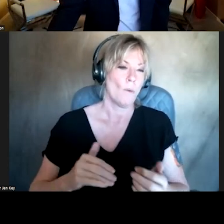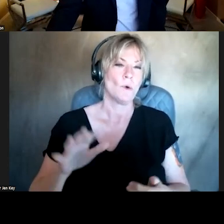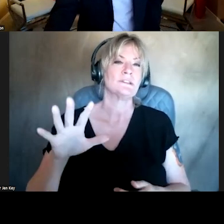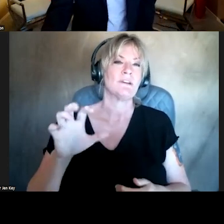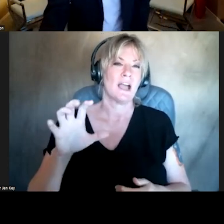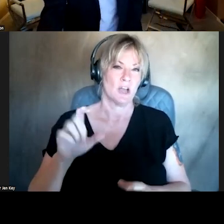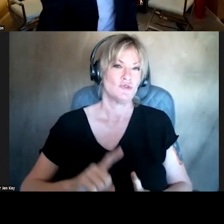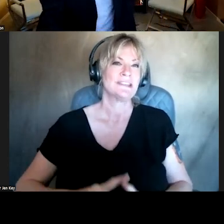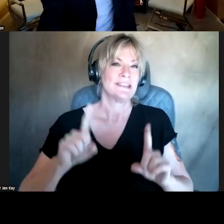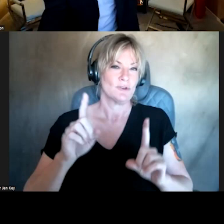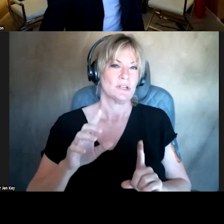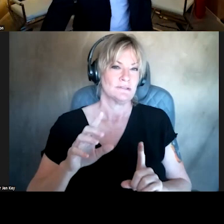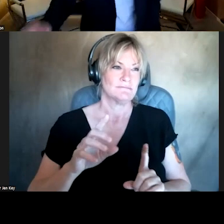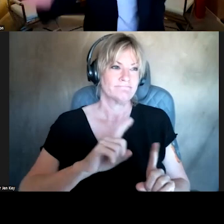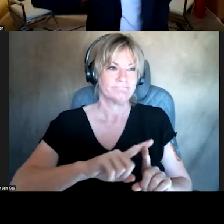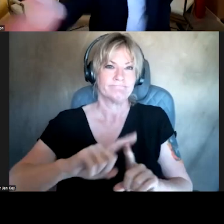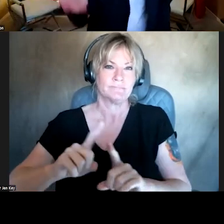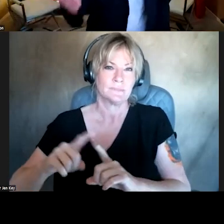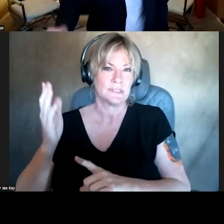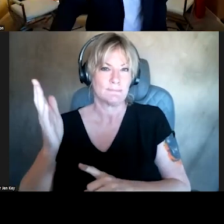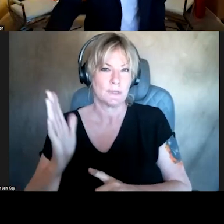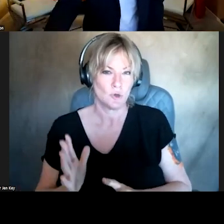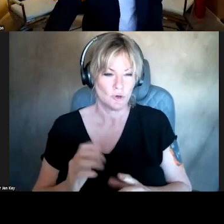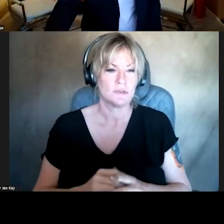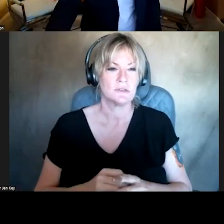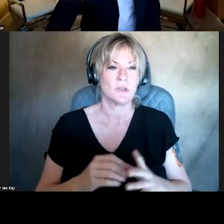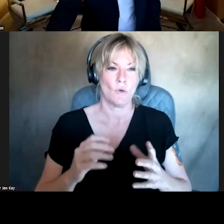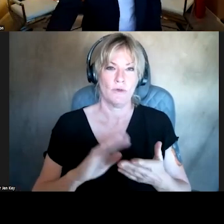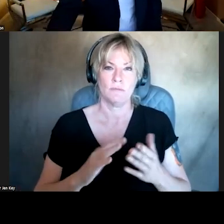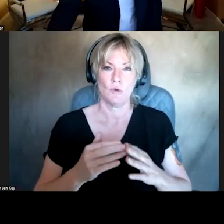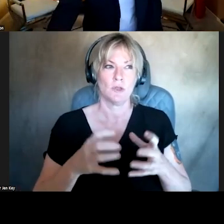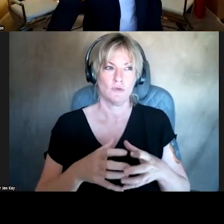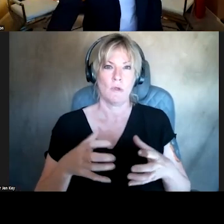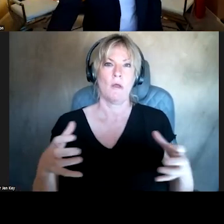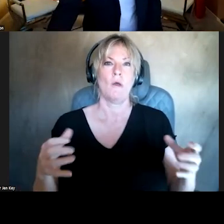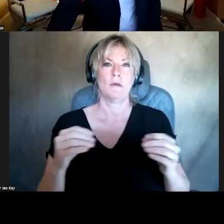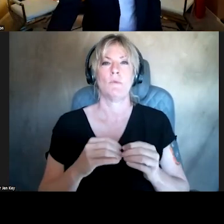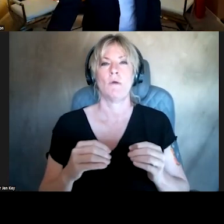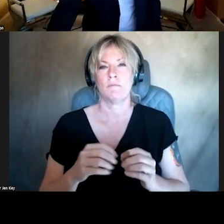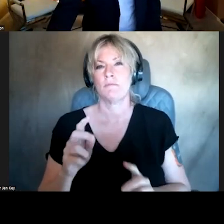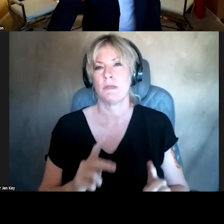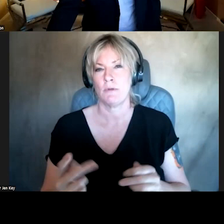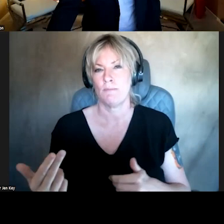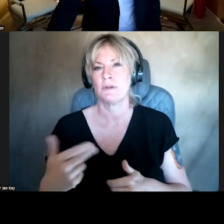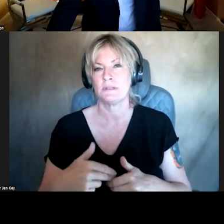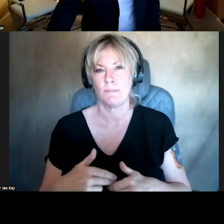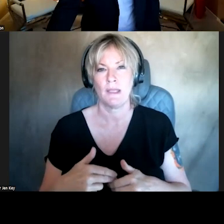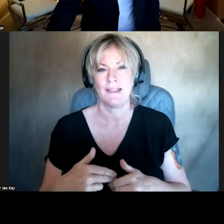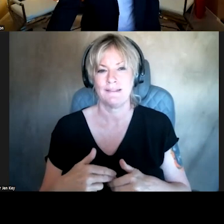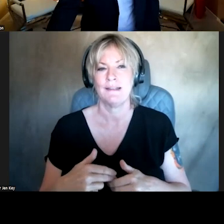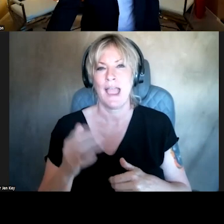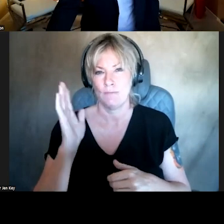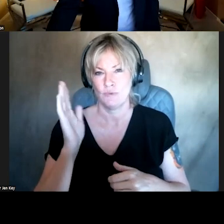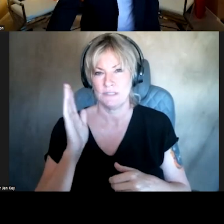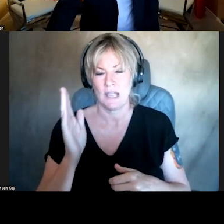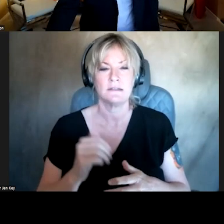speakers as we grow the community, as well as those who participated as presenters. And let us know